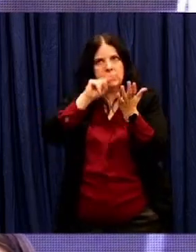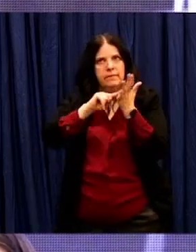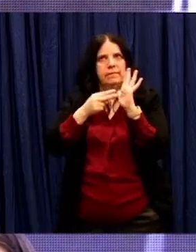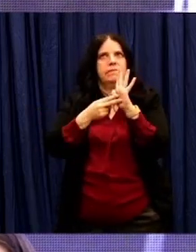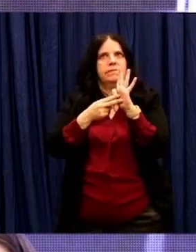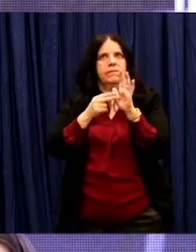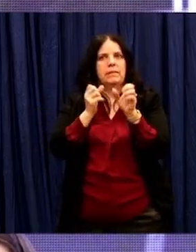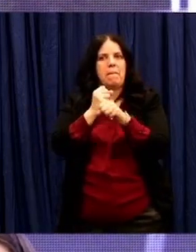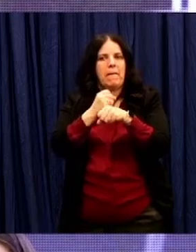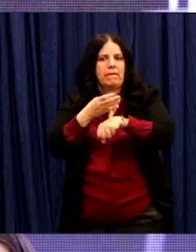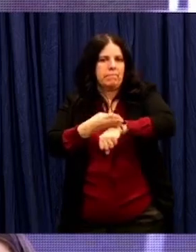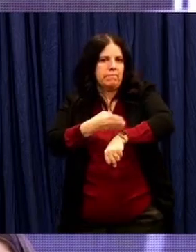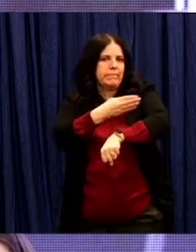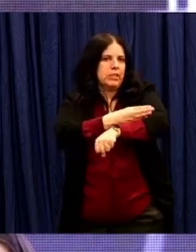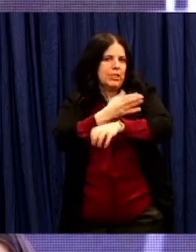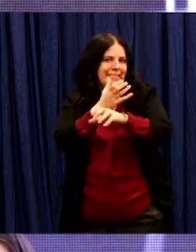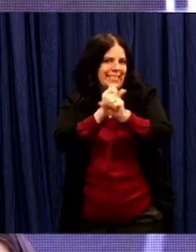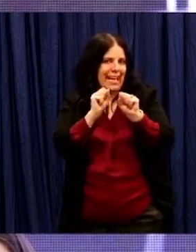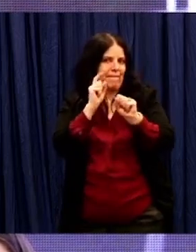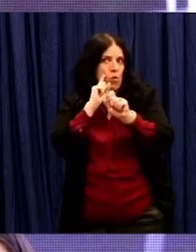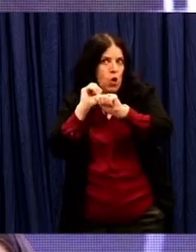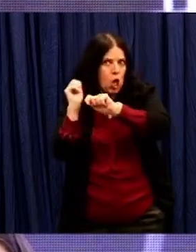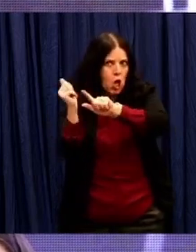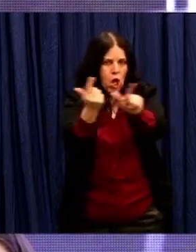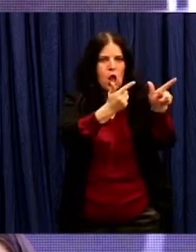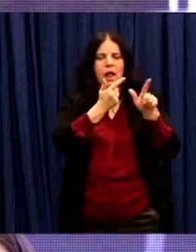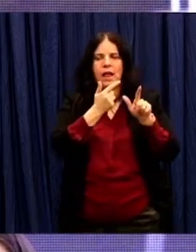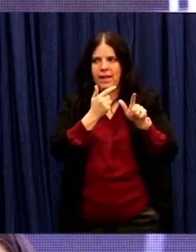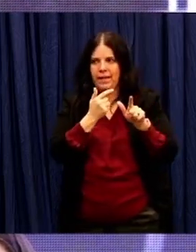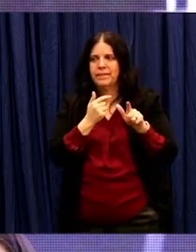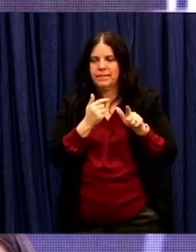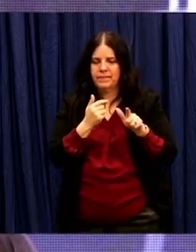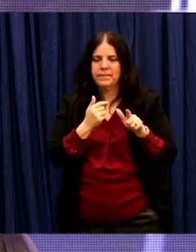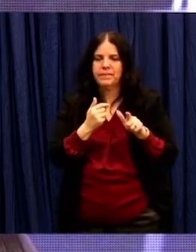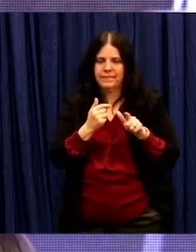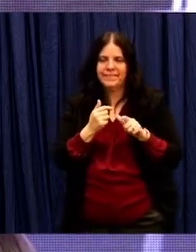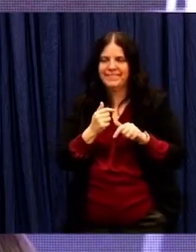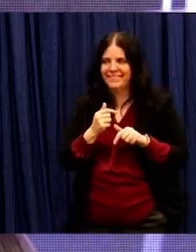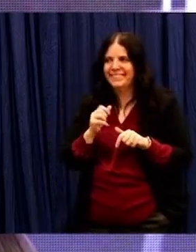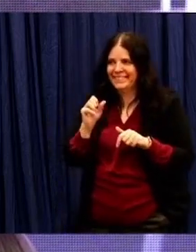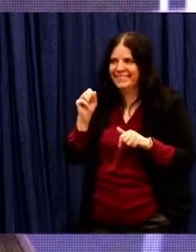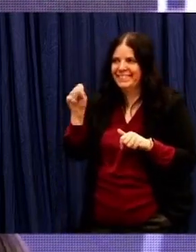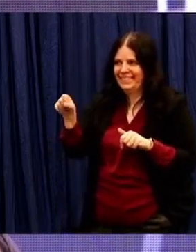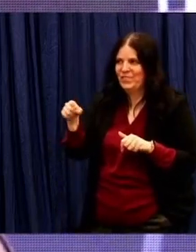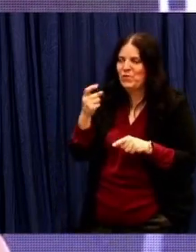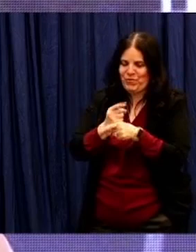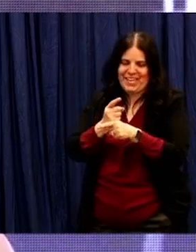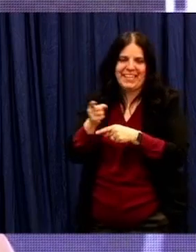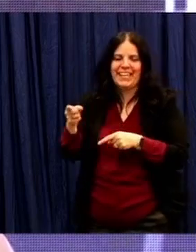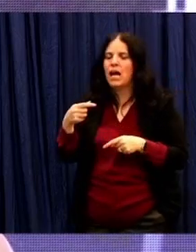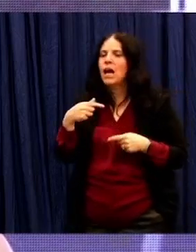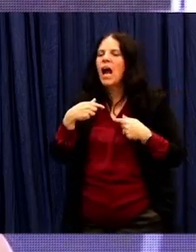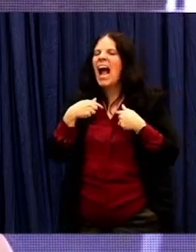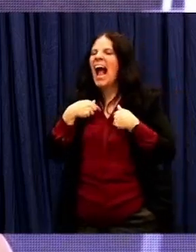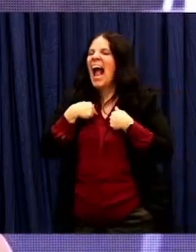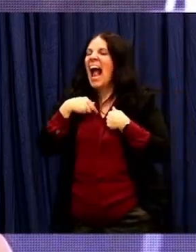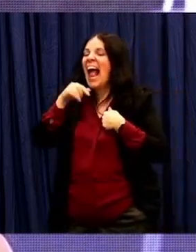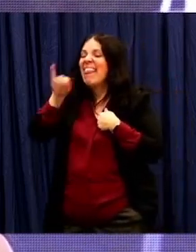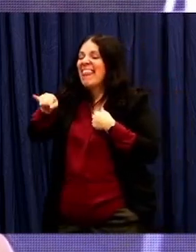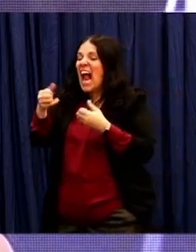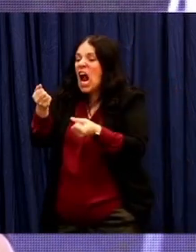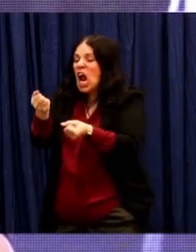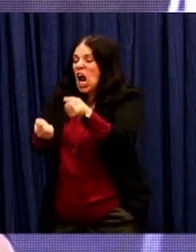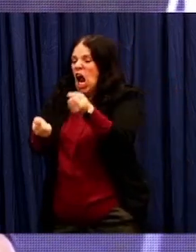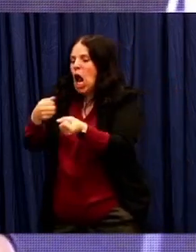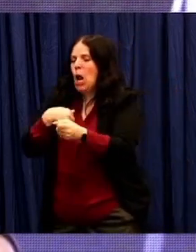experience safer for all involved. And I don't want to practicing. Yeah, I don't want to speak to that too much. I